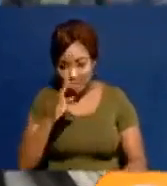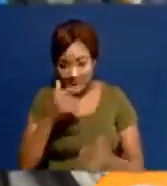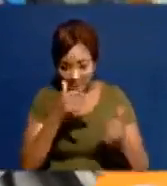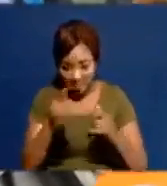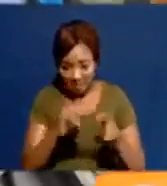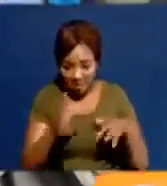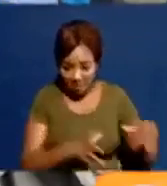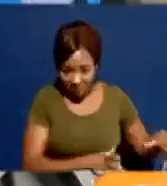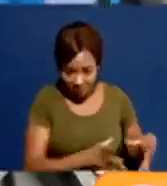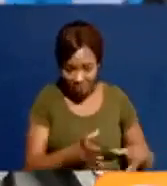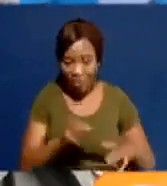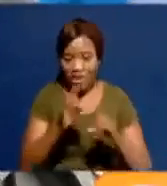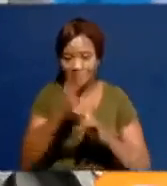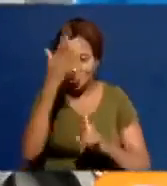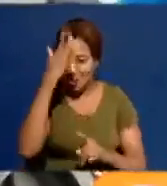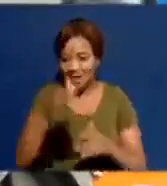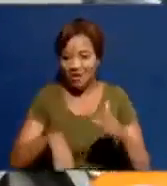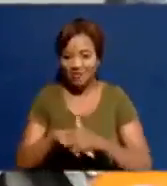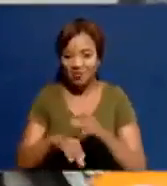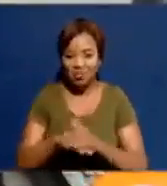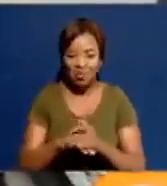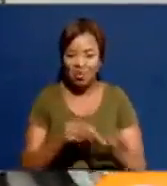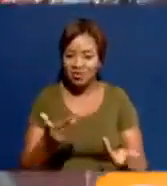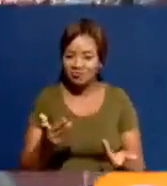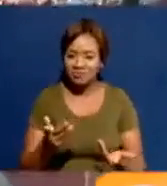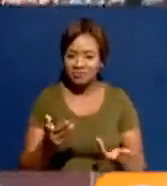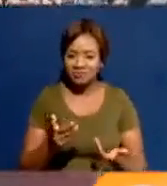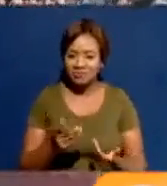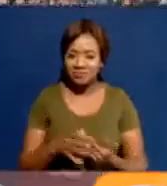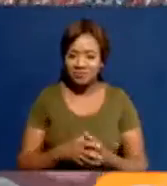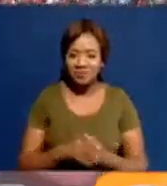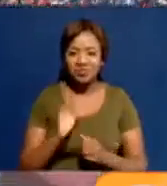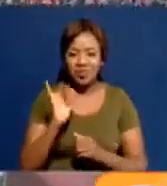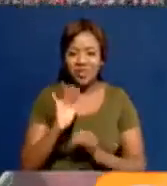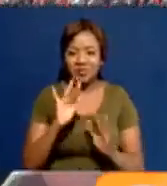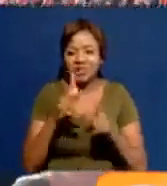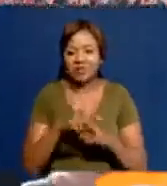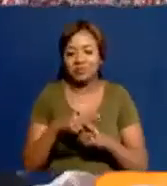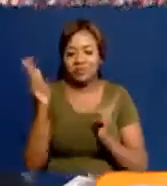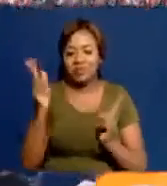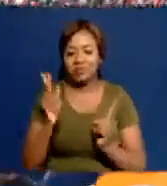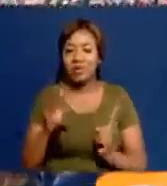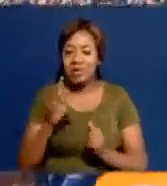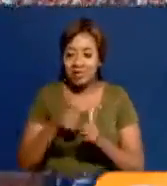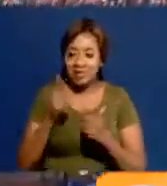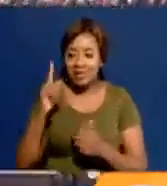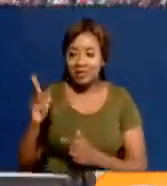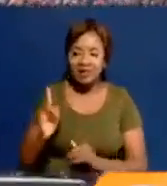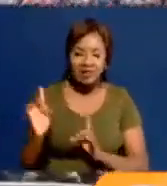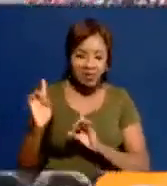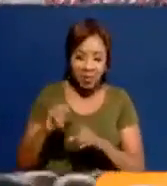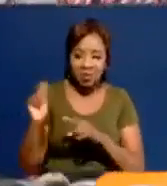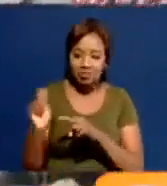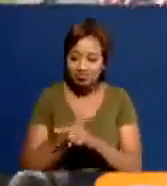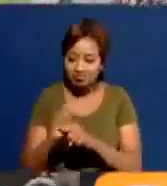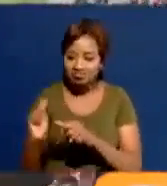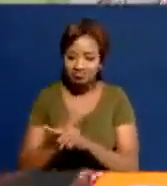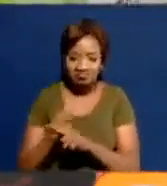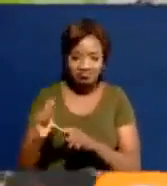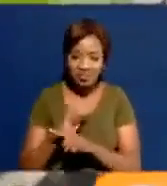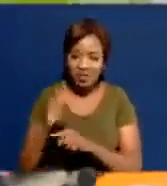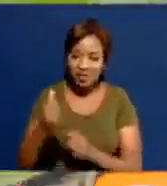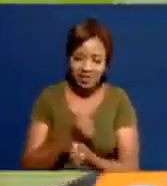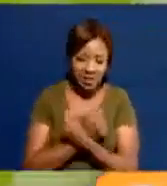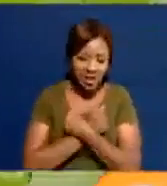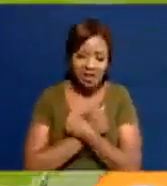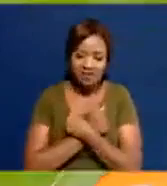that's how we started, because he was always kicking a ball since he was young. Lucas then took up the role of taking Aymen for training and he fell in love with the